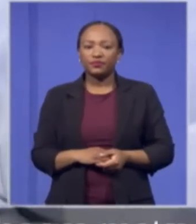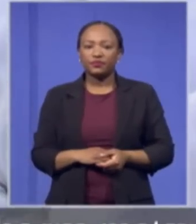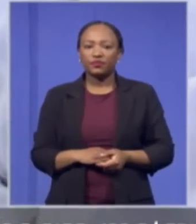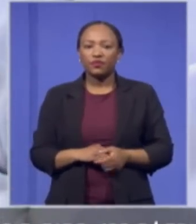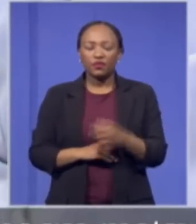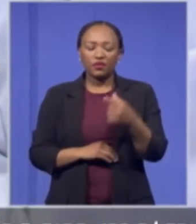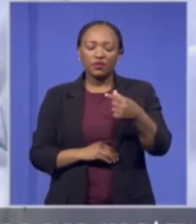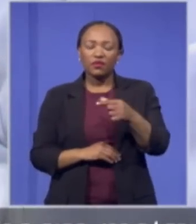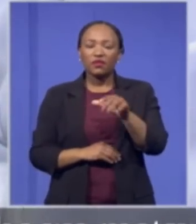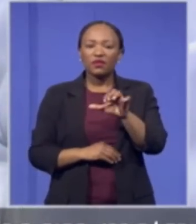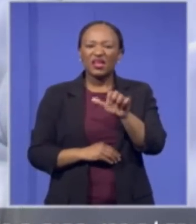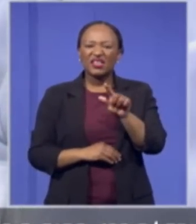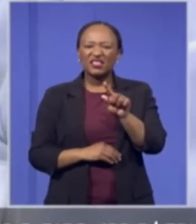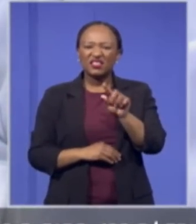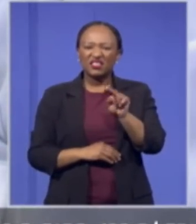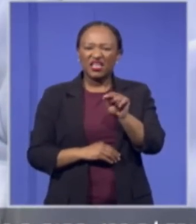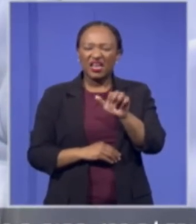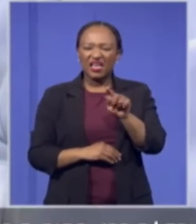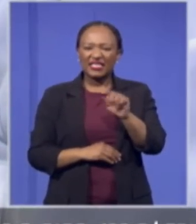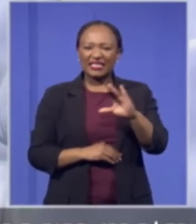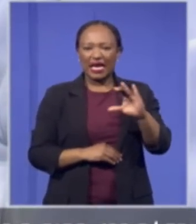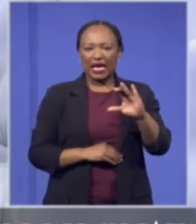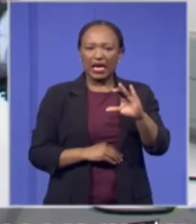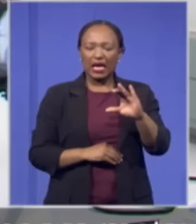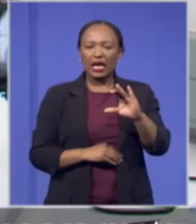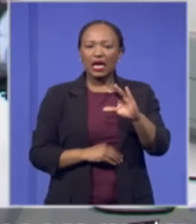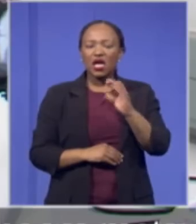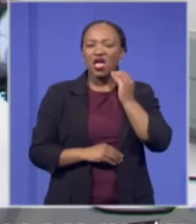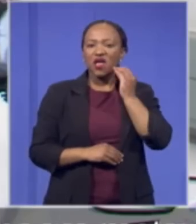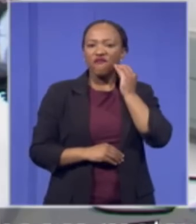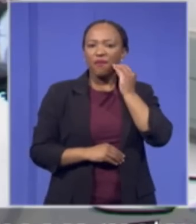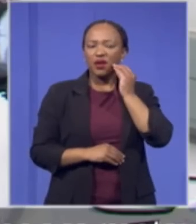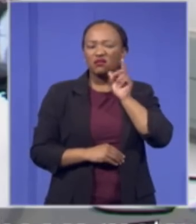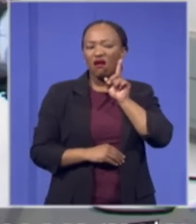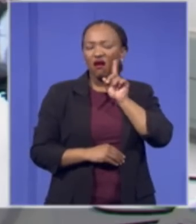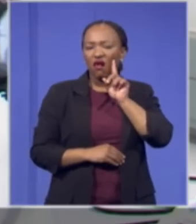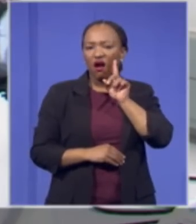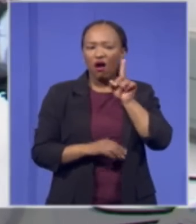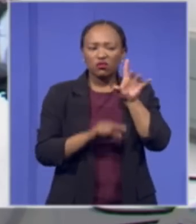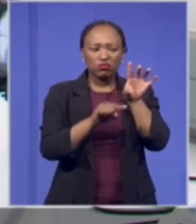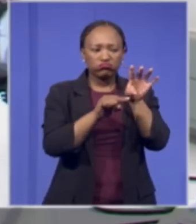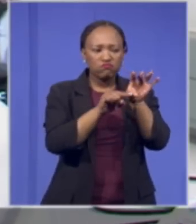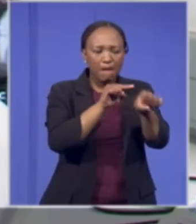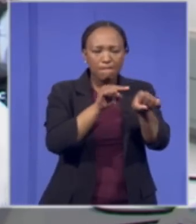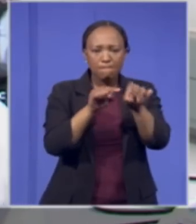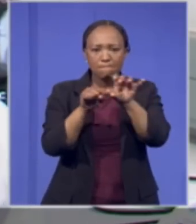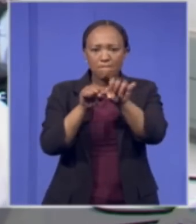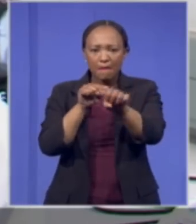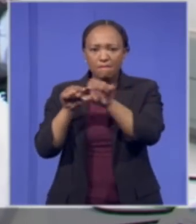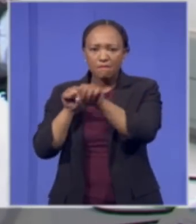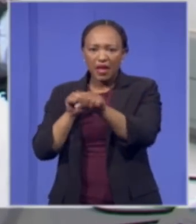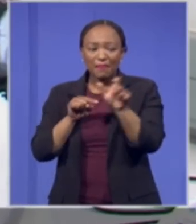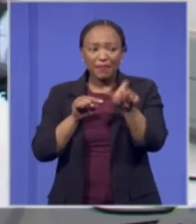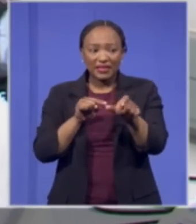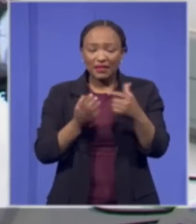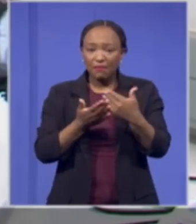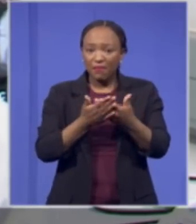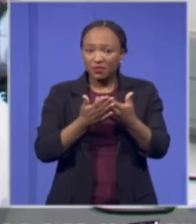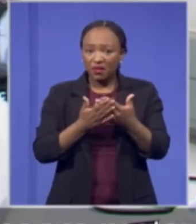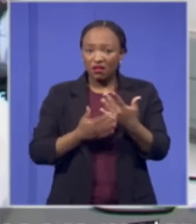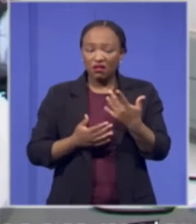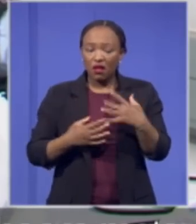to be able to predict whether someone would be at higher risk of developing breast cancer would be very, very